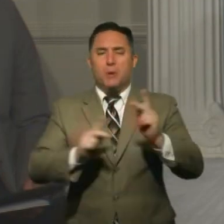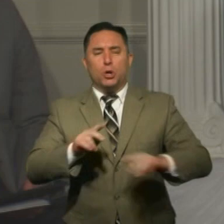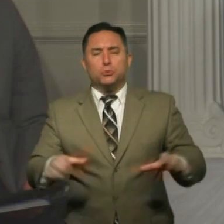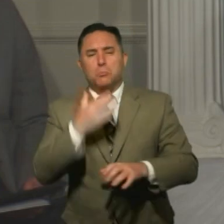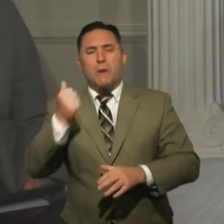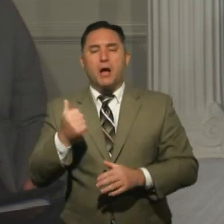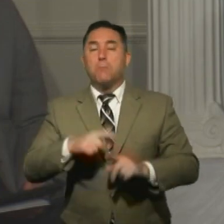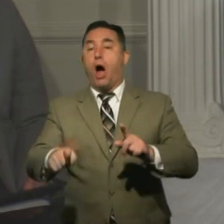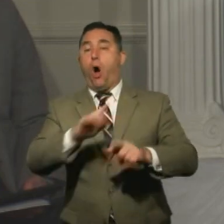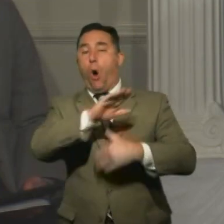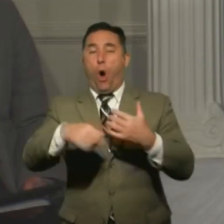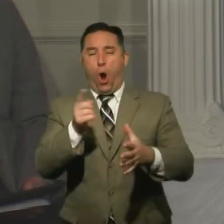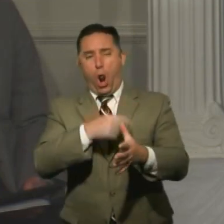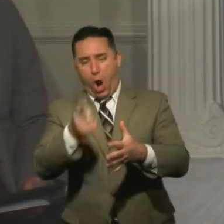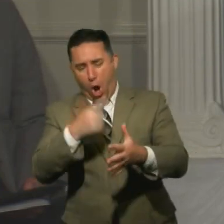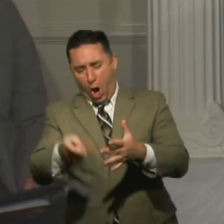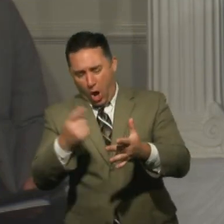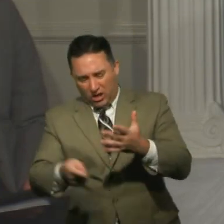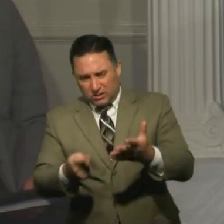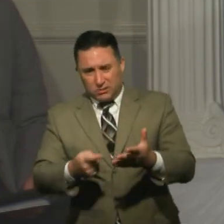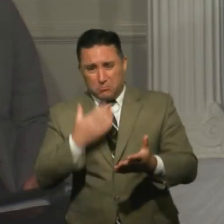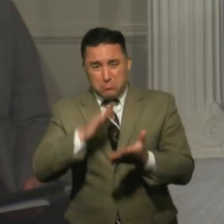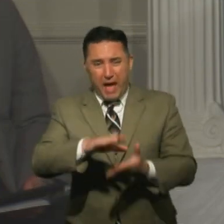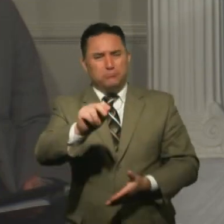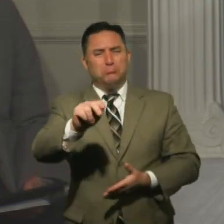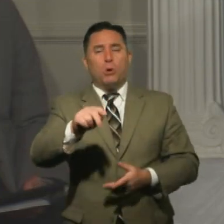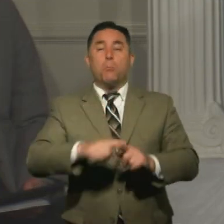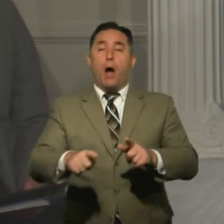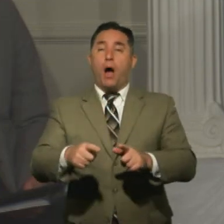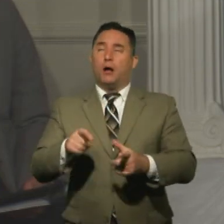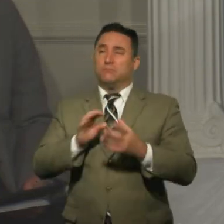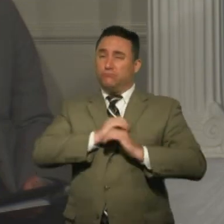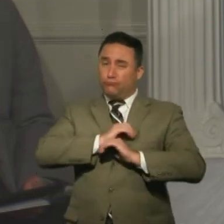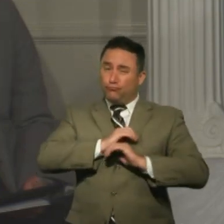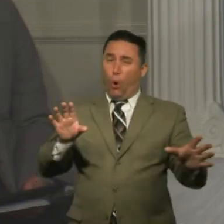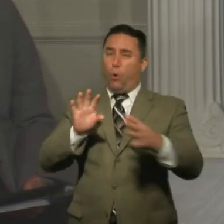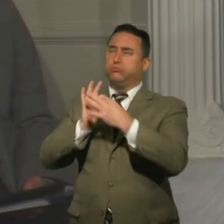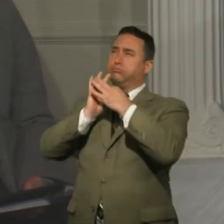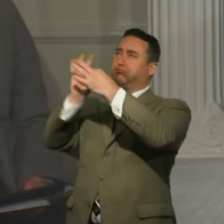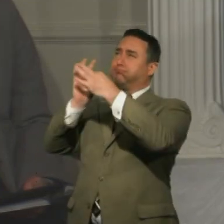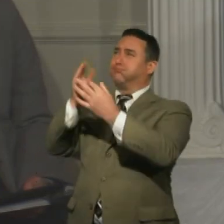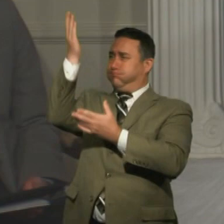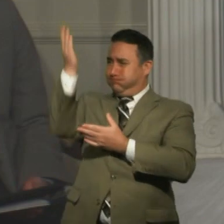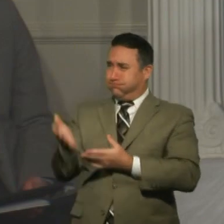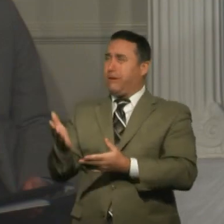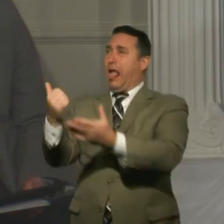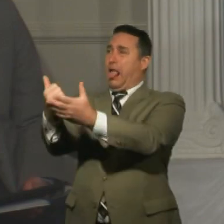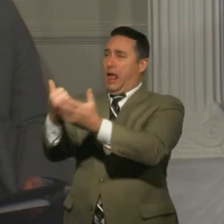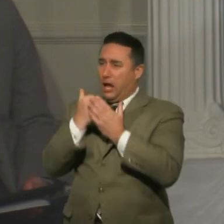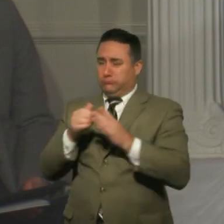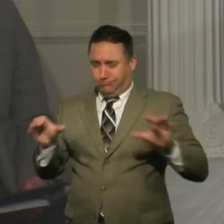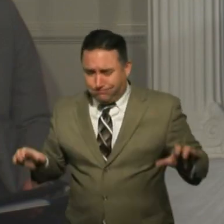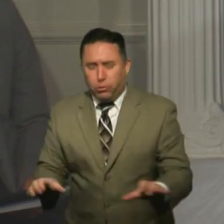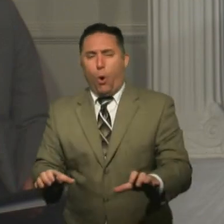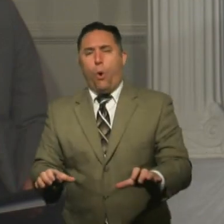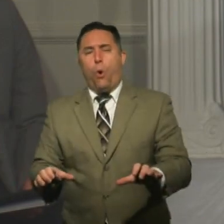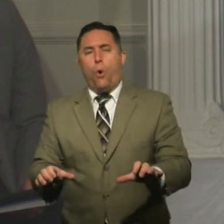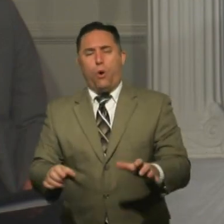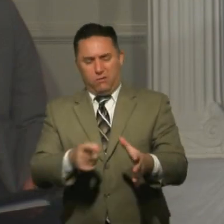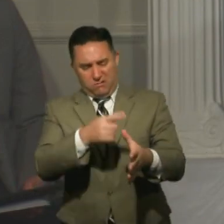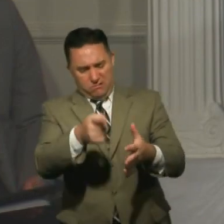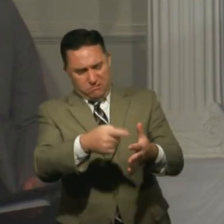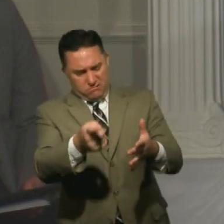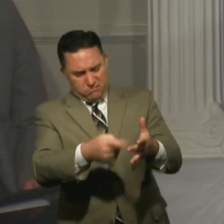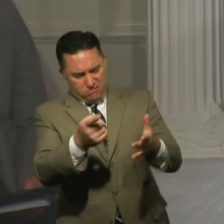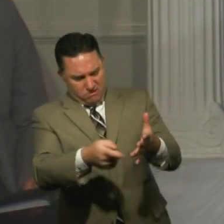But you know what? All of that isn't bad. But if I don't have a relationship with the one who enables me to do it, those are all